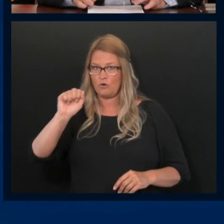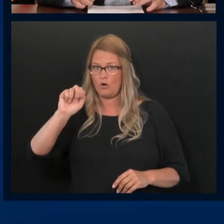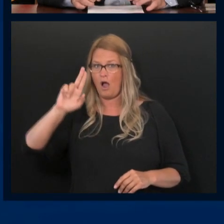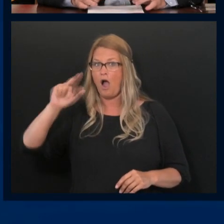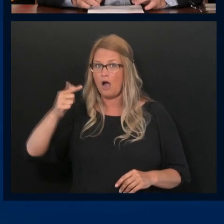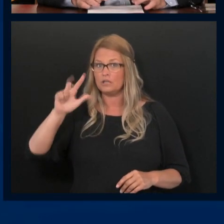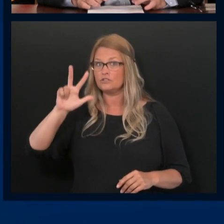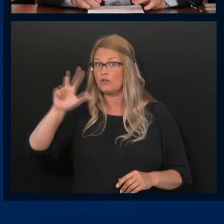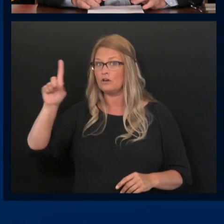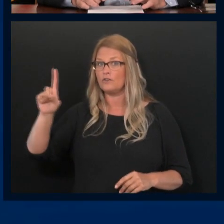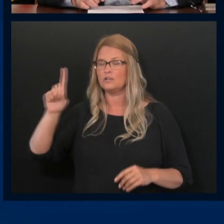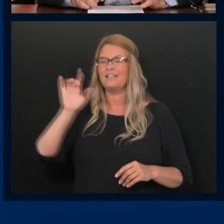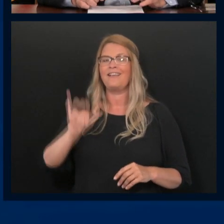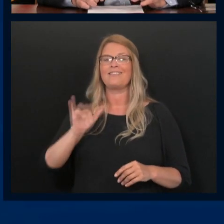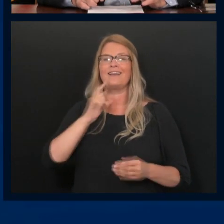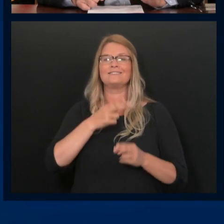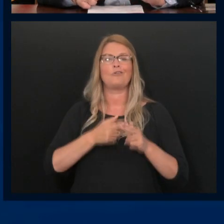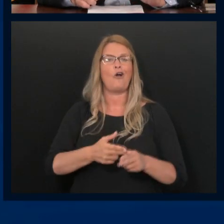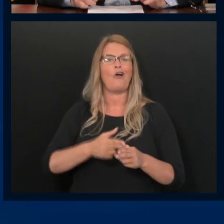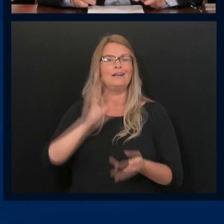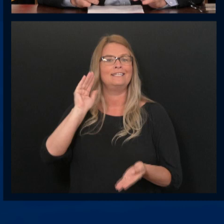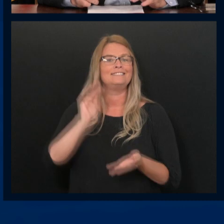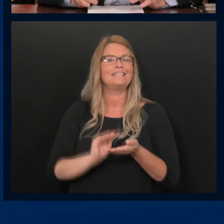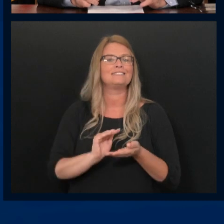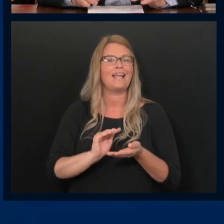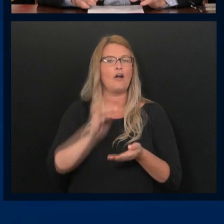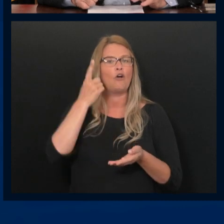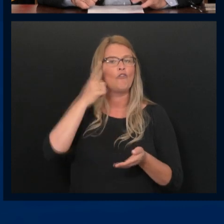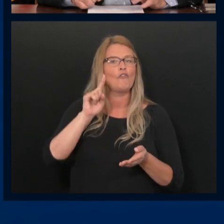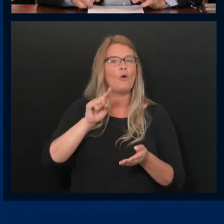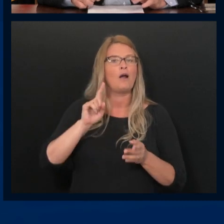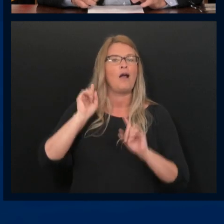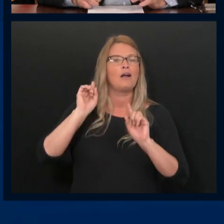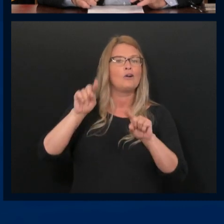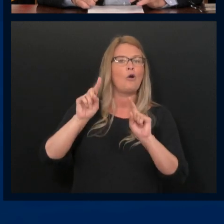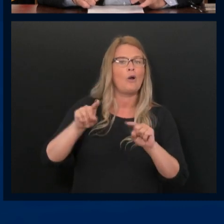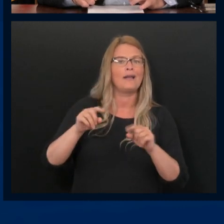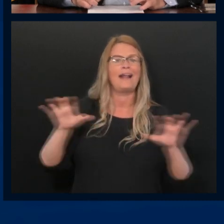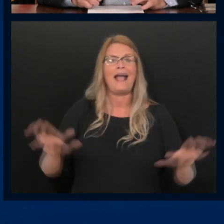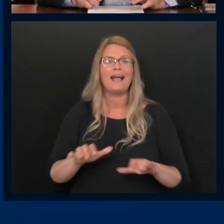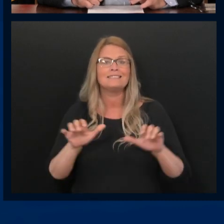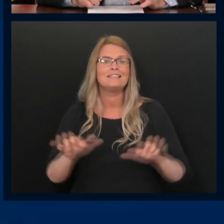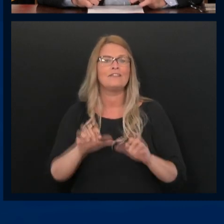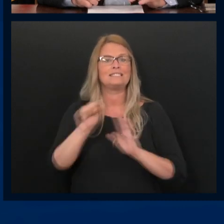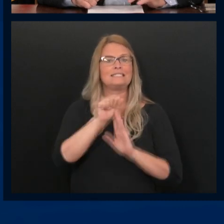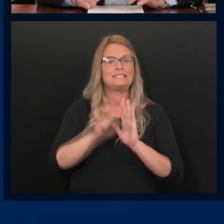Strong Discount and everything. And that's for all our state parks and activities there.